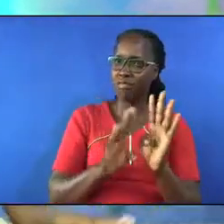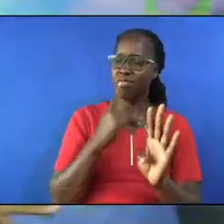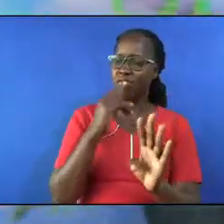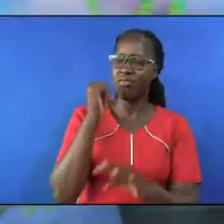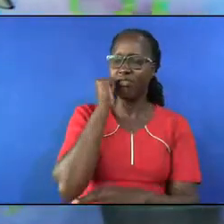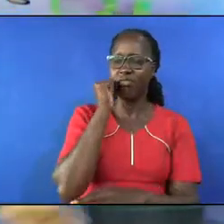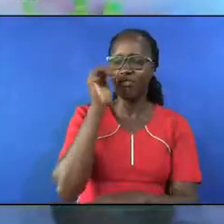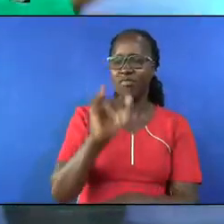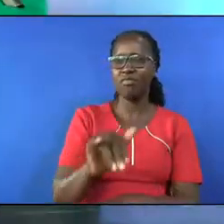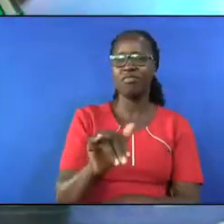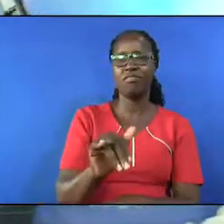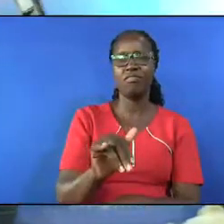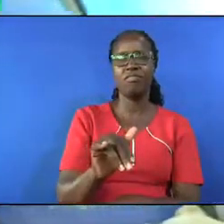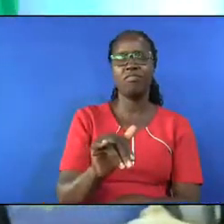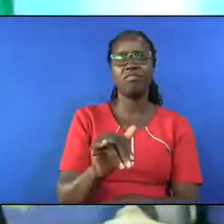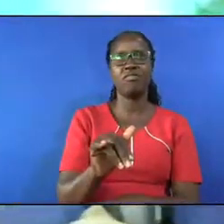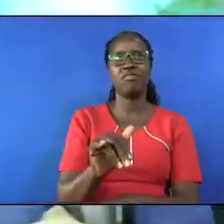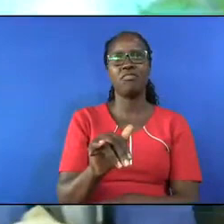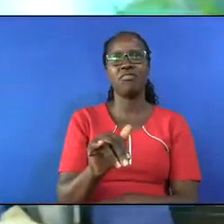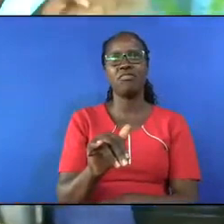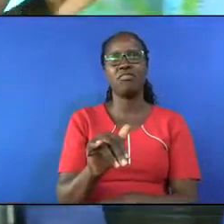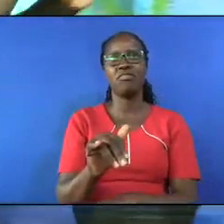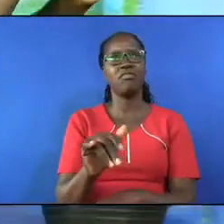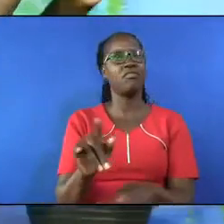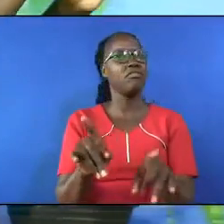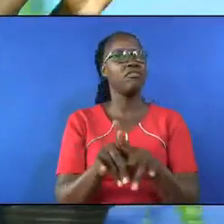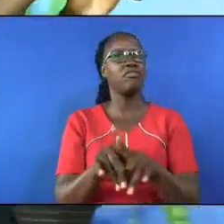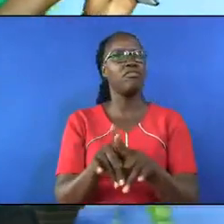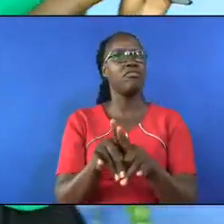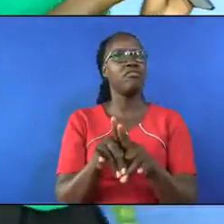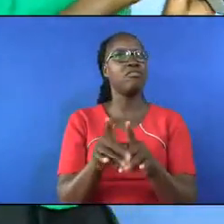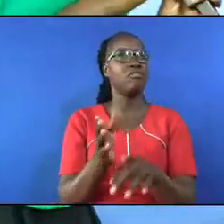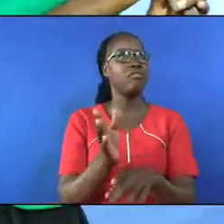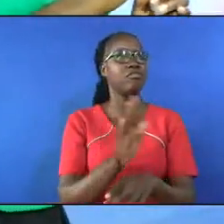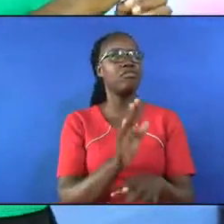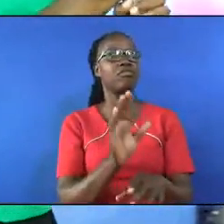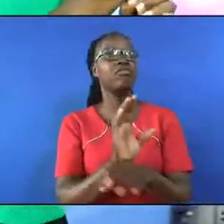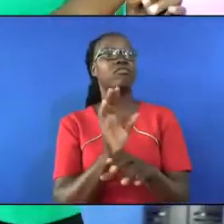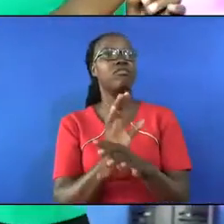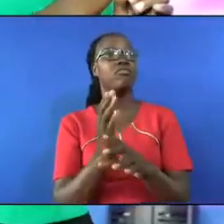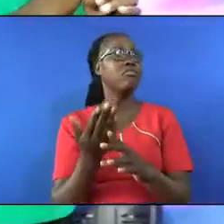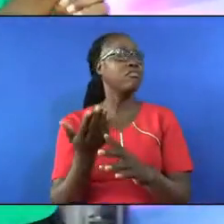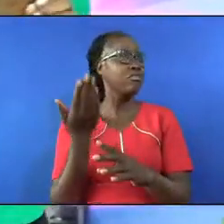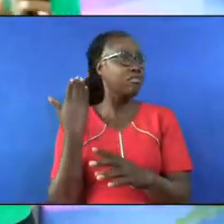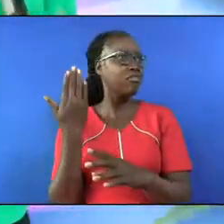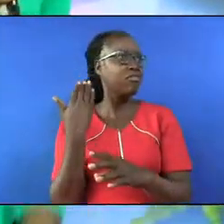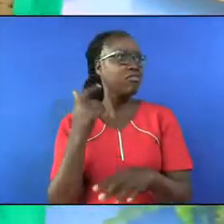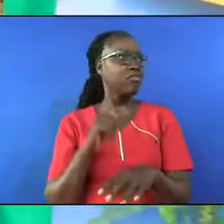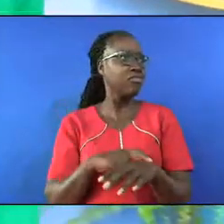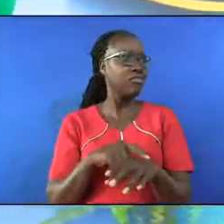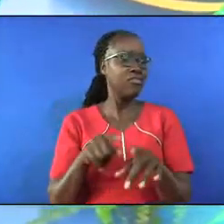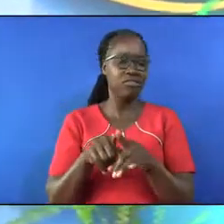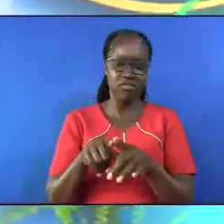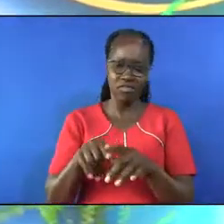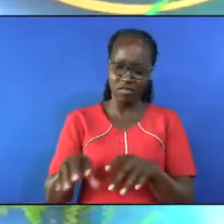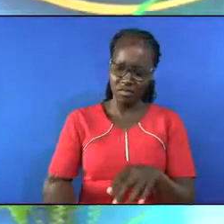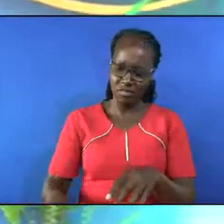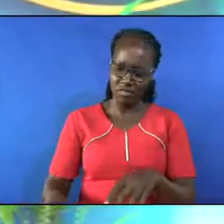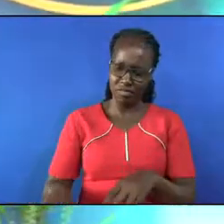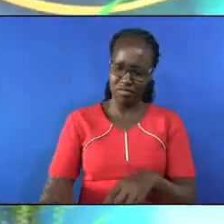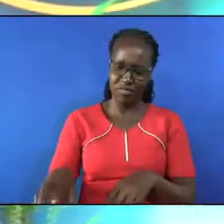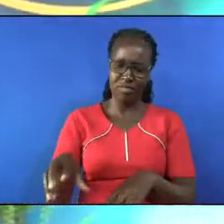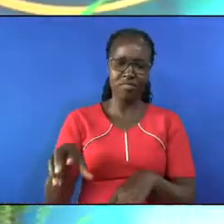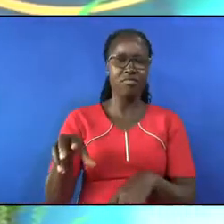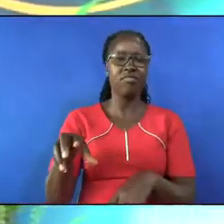that I've seen this in our church, because back then in the days when I was still very, very